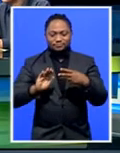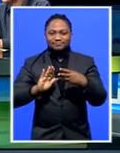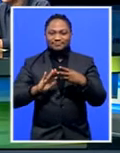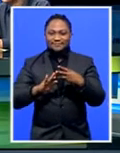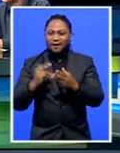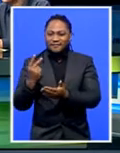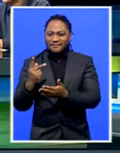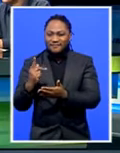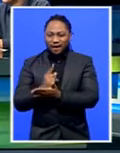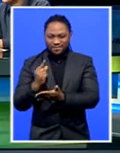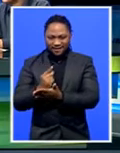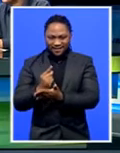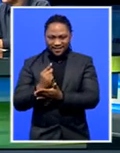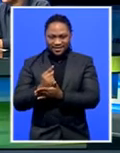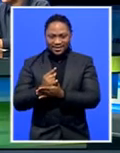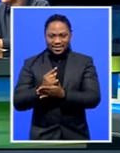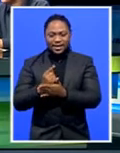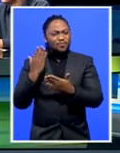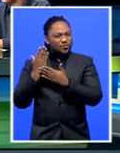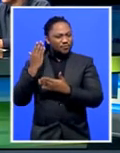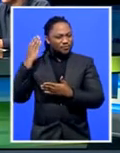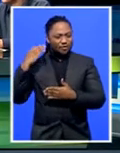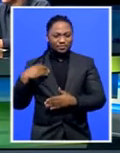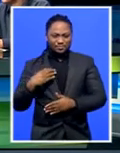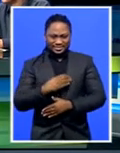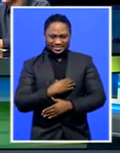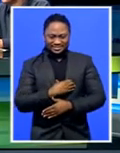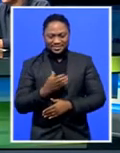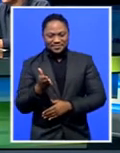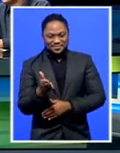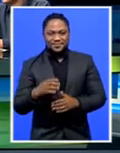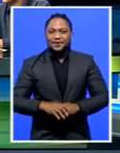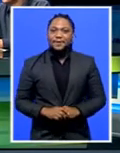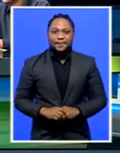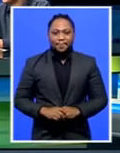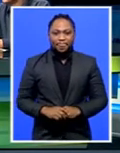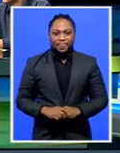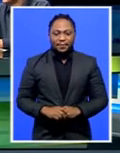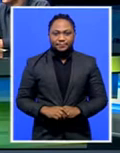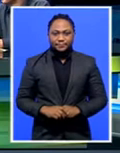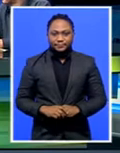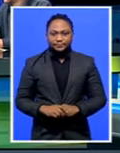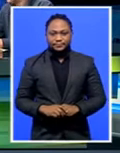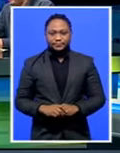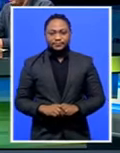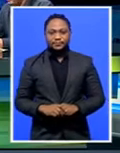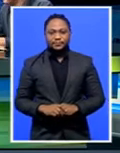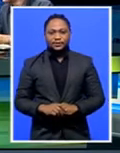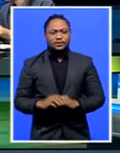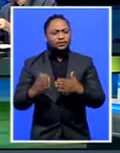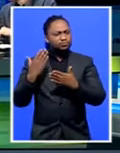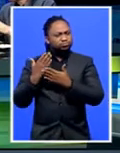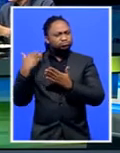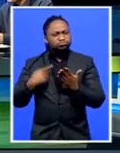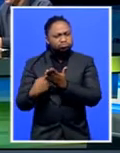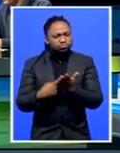Ghana there. So nice visuals. We will catch it as the deputy president does vote as well. What I'm going to do, let me bring Micheal in here. We were discussing some of